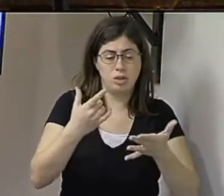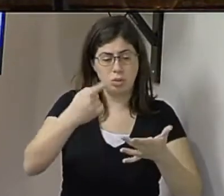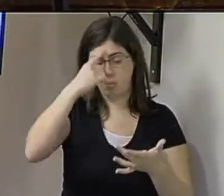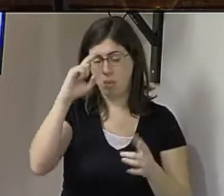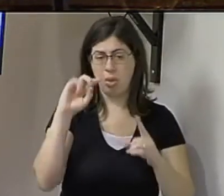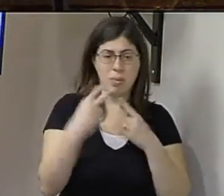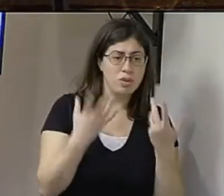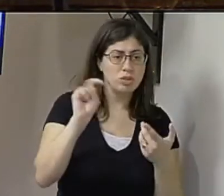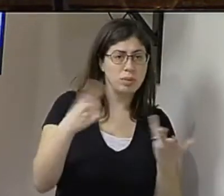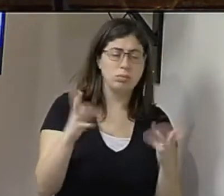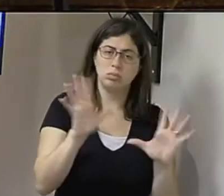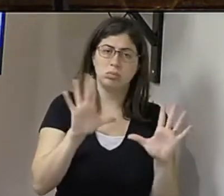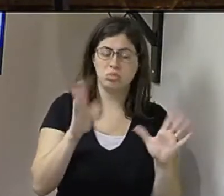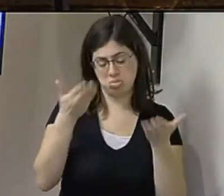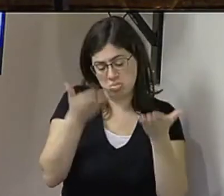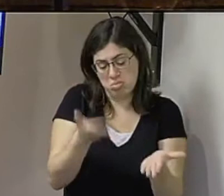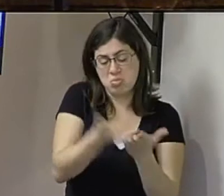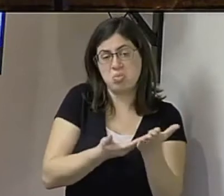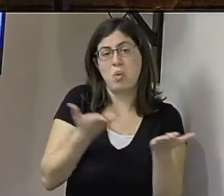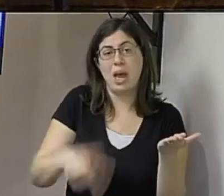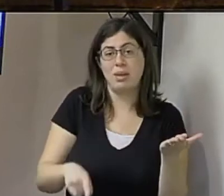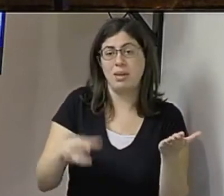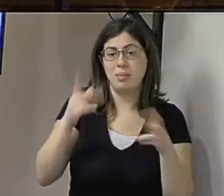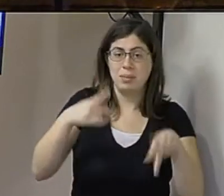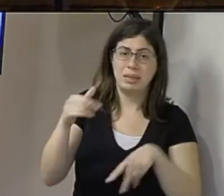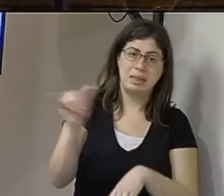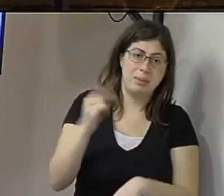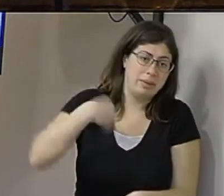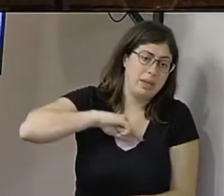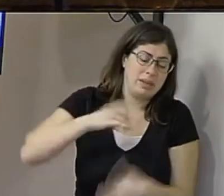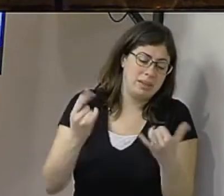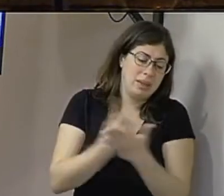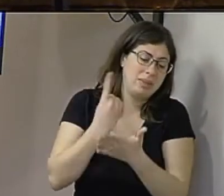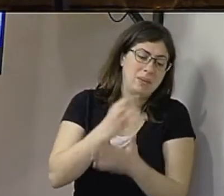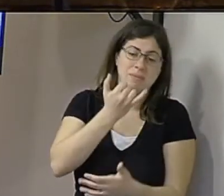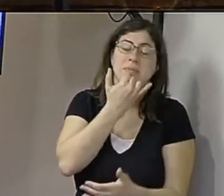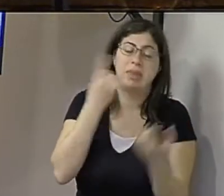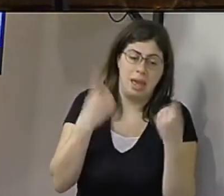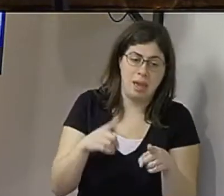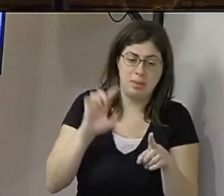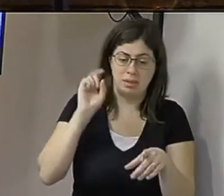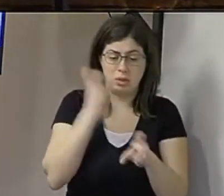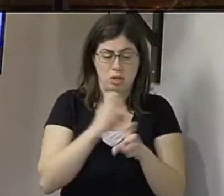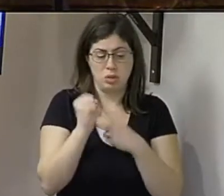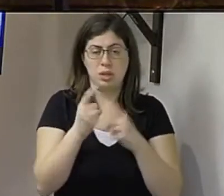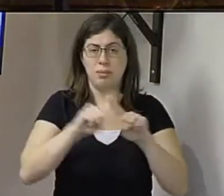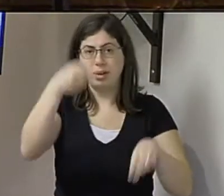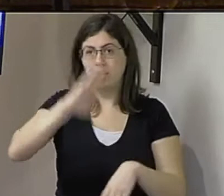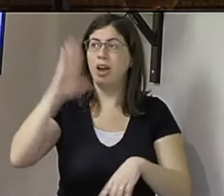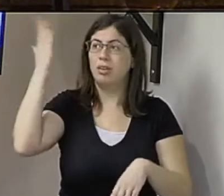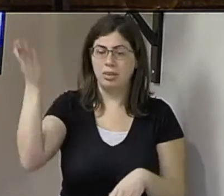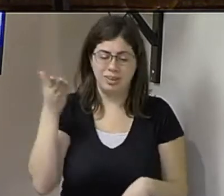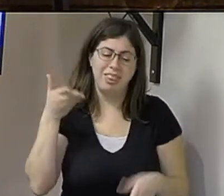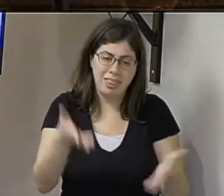there and says, this is how it was. There were people just like us. Sometimes they made mistakes in the difficulty of the situation they were in, but God was there